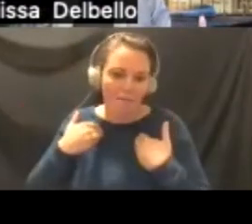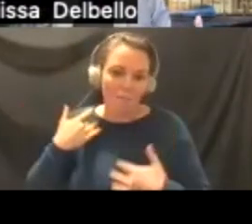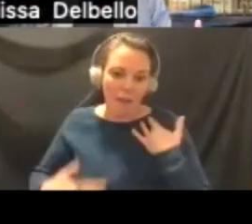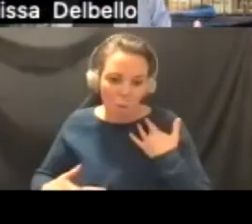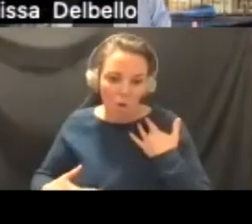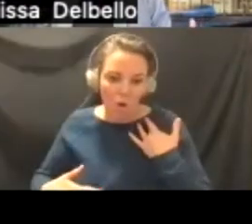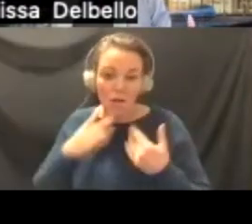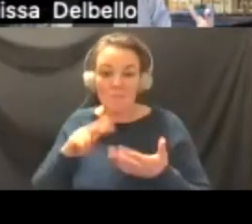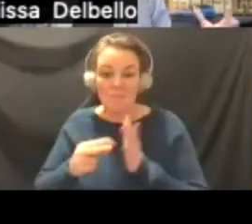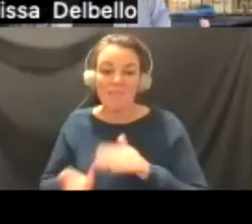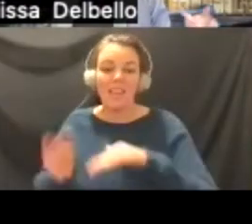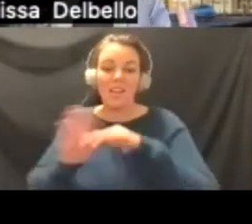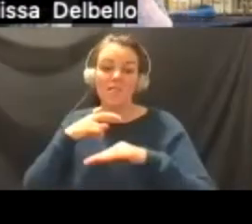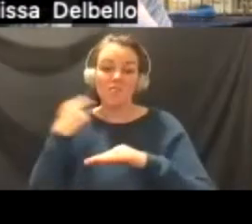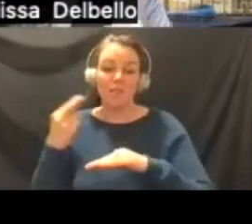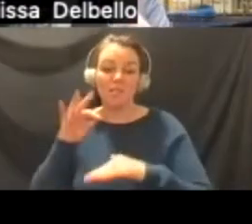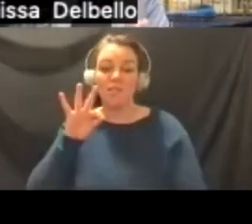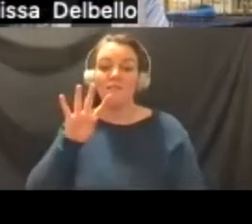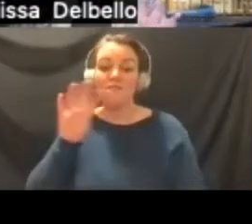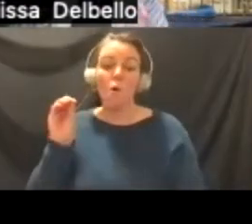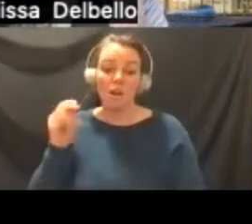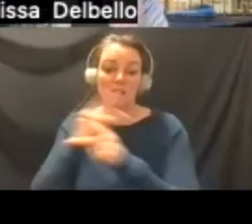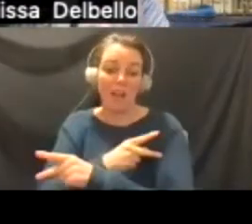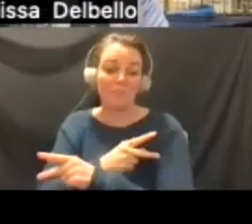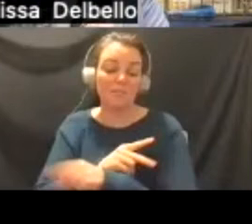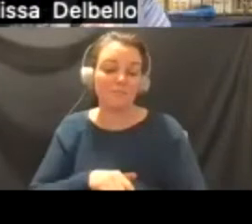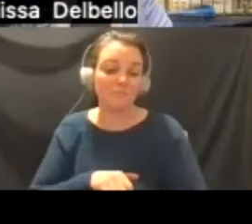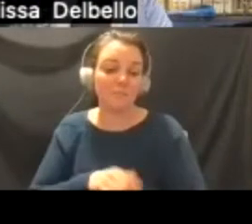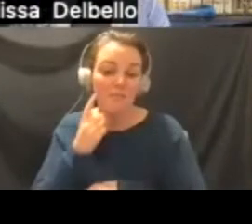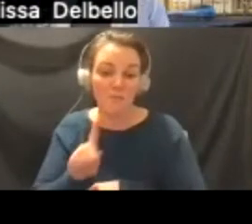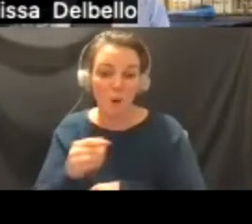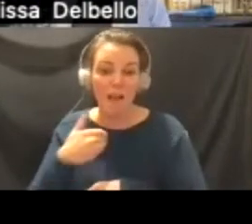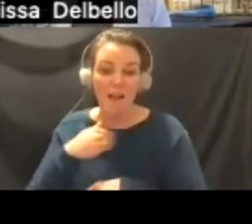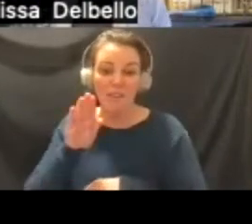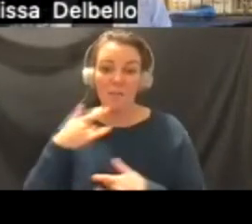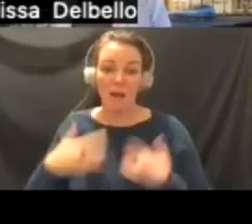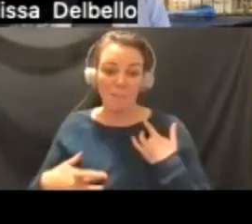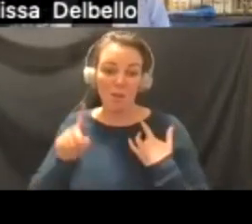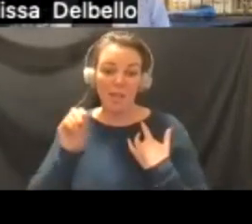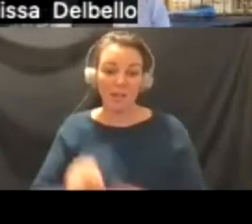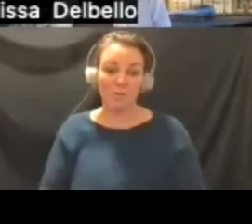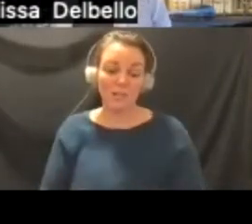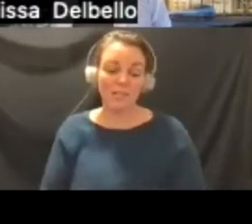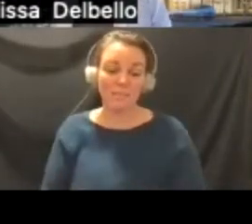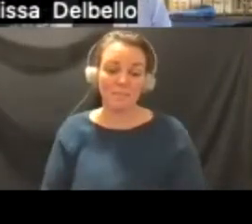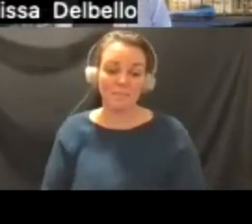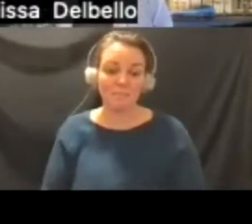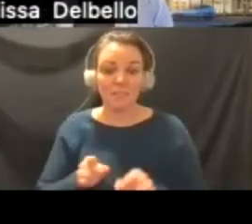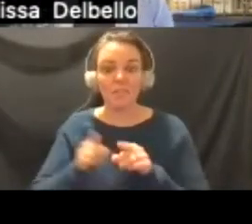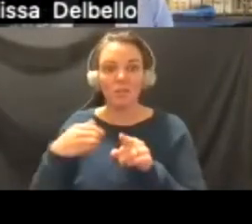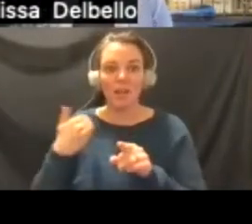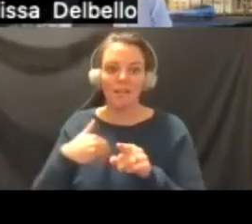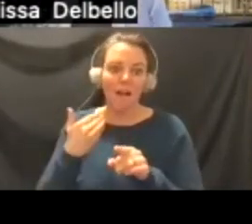about 40-fold to have bipolar diagnosis during young